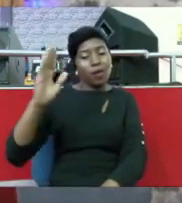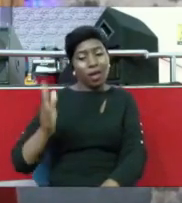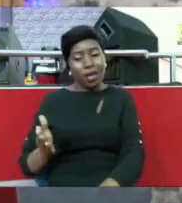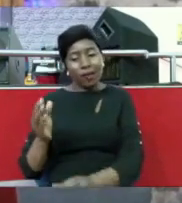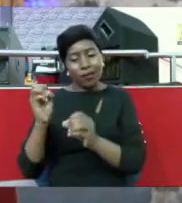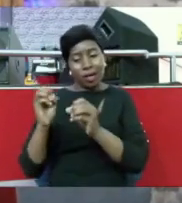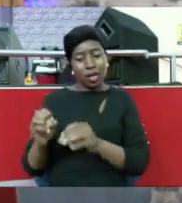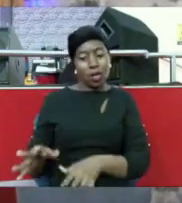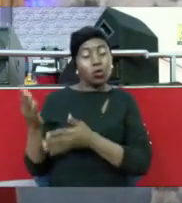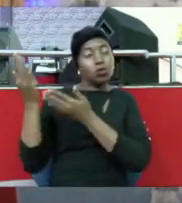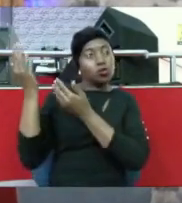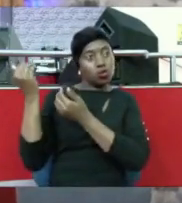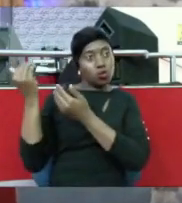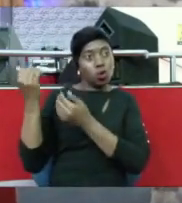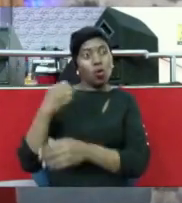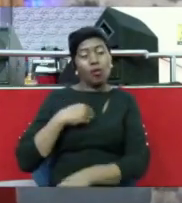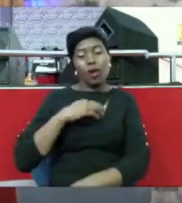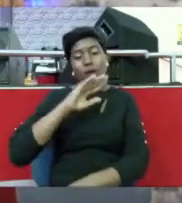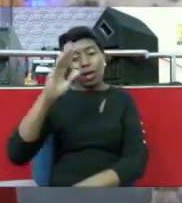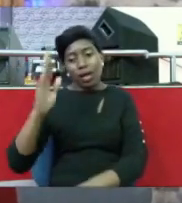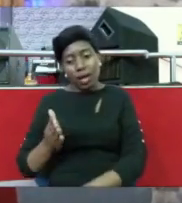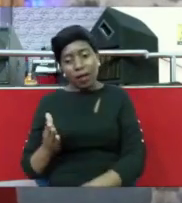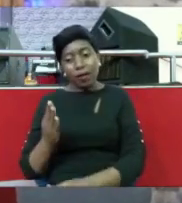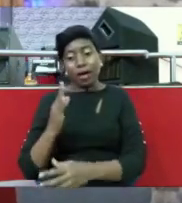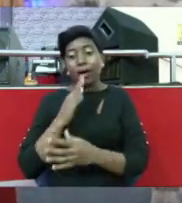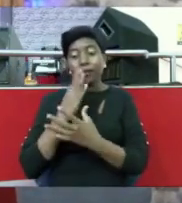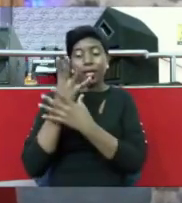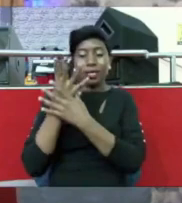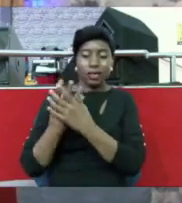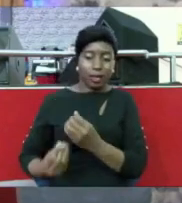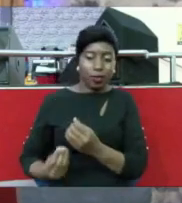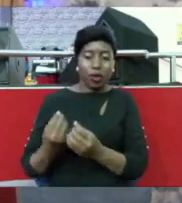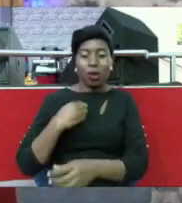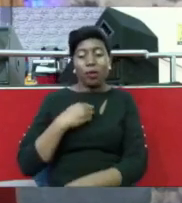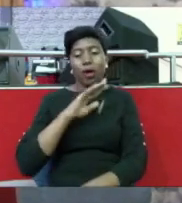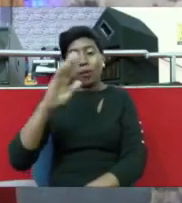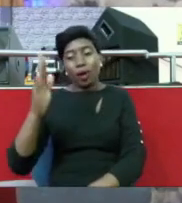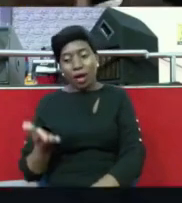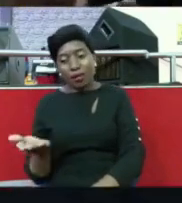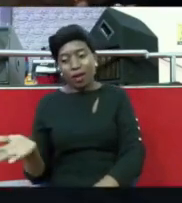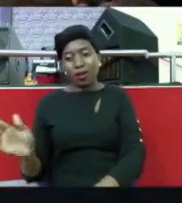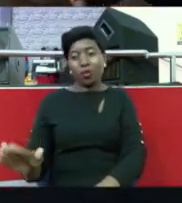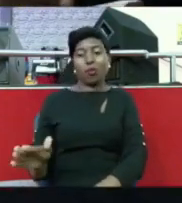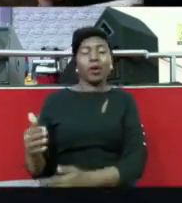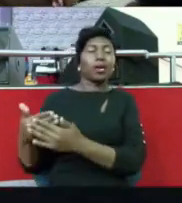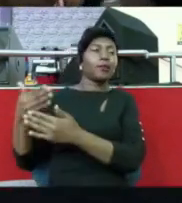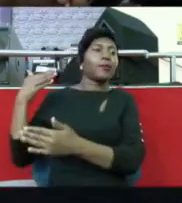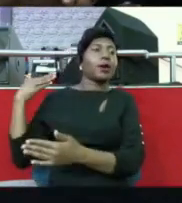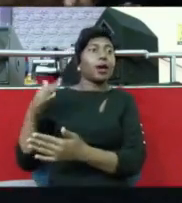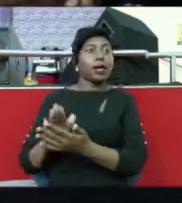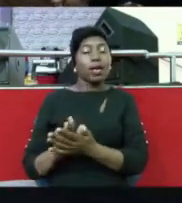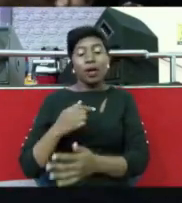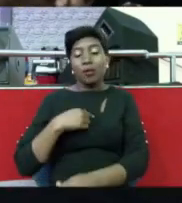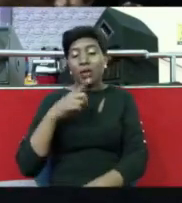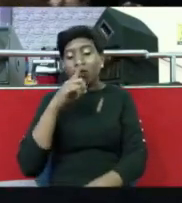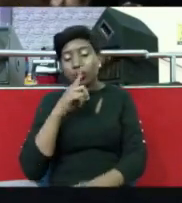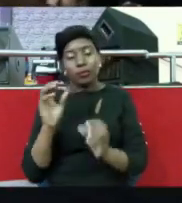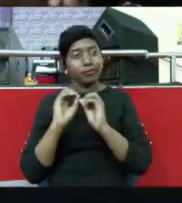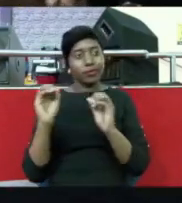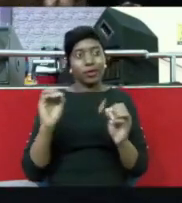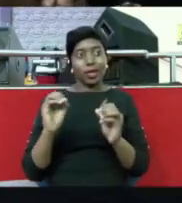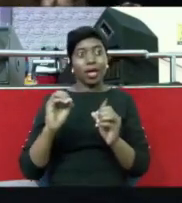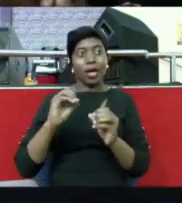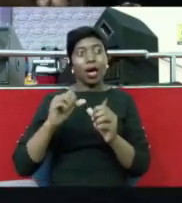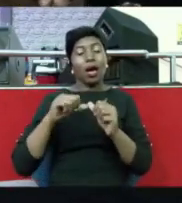sitakata tamaa. I will never let up. Na sitaachilia. I will never back up. Sitarudi nyuma. I will never shut up. Na sitanyamaza. I will keep on talking about the love of